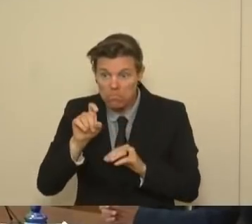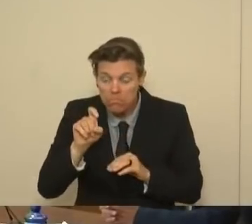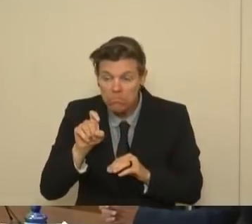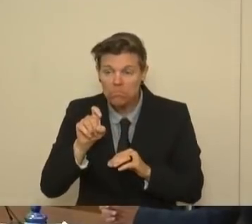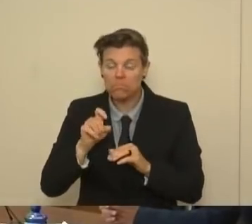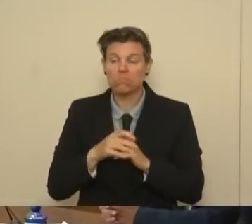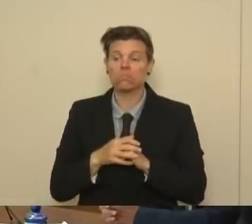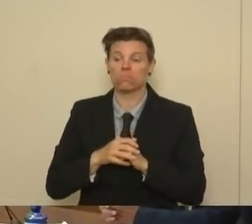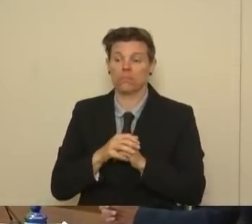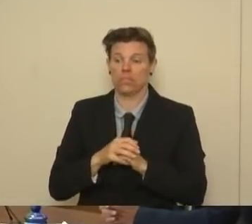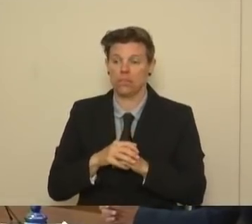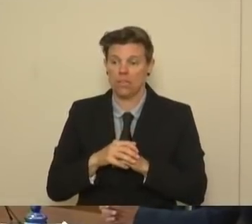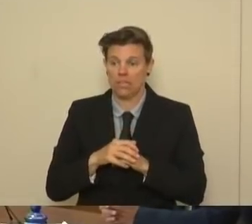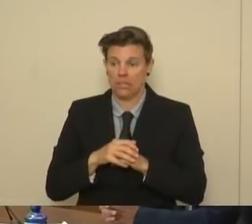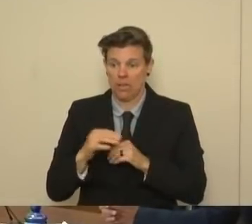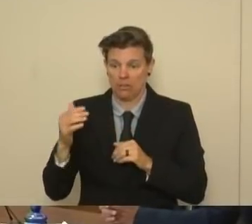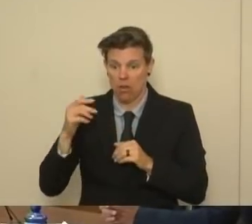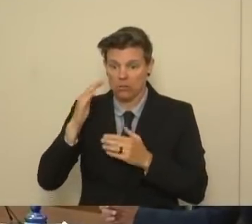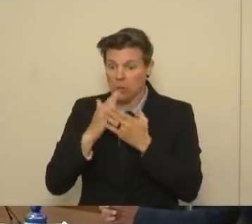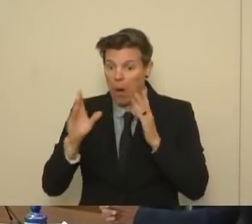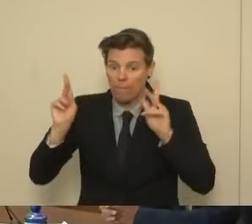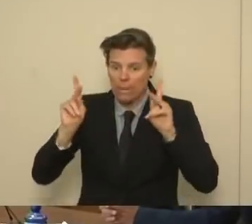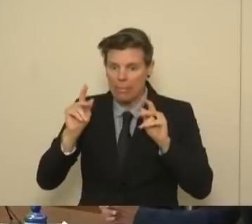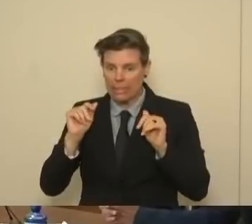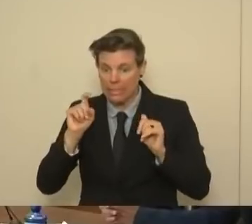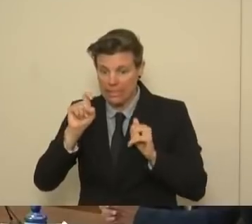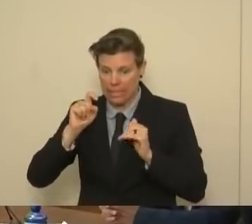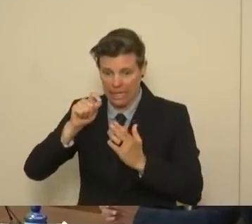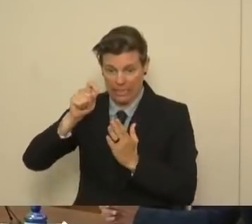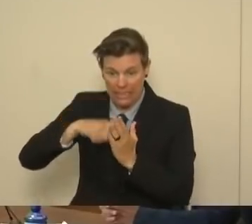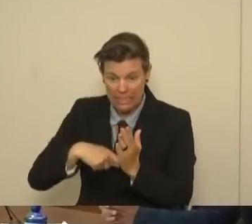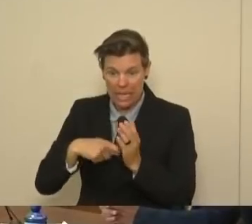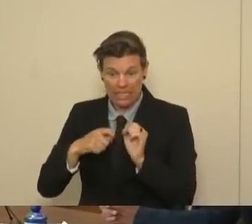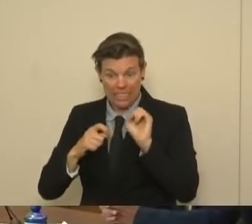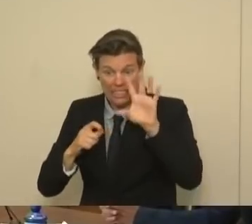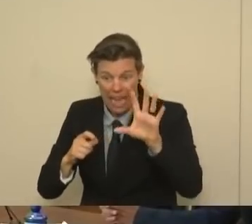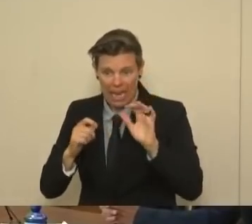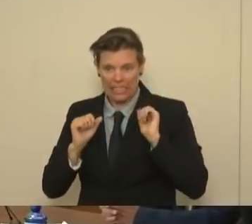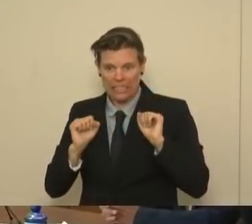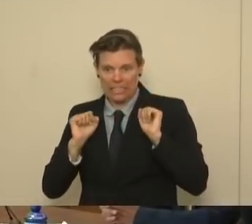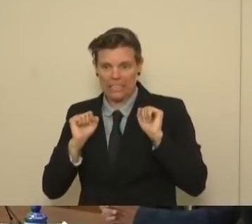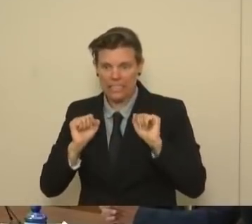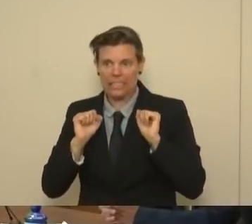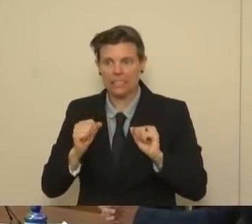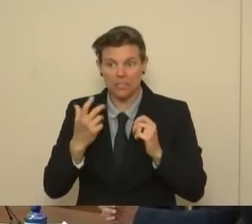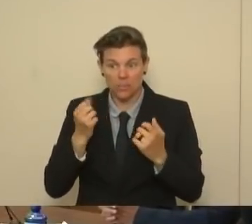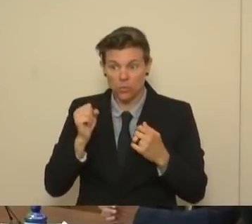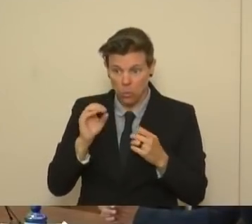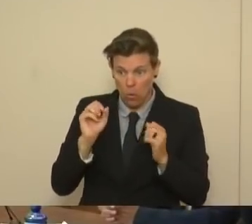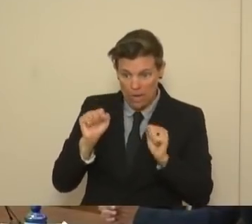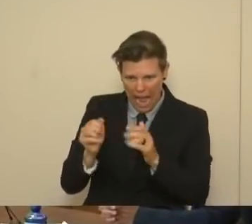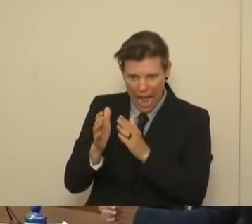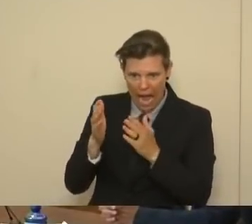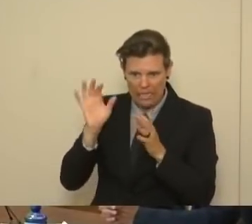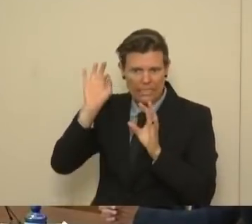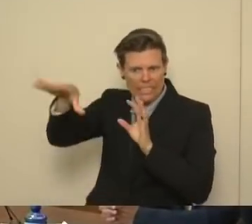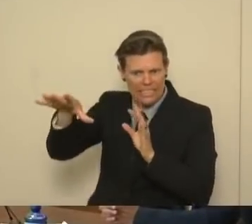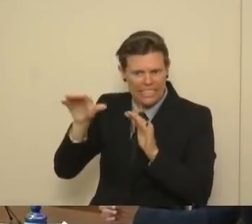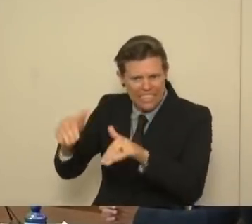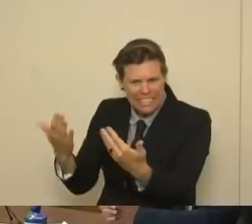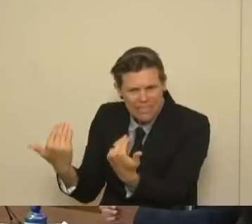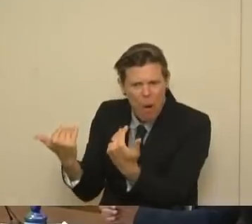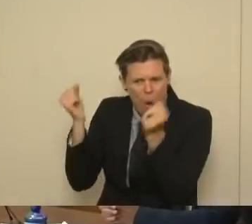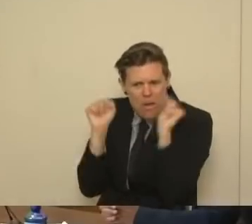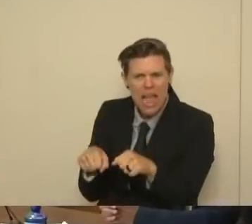or respondents to the census? And as far as there has been efforts at intimidation,